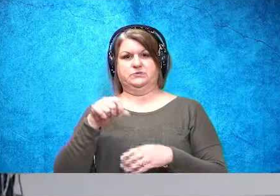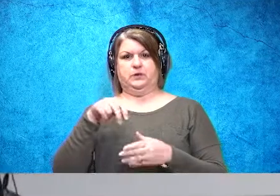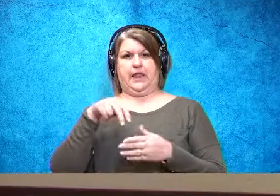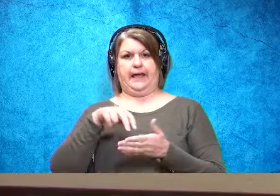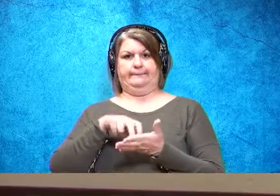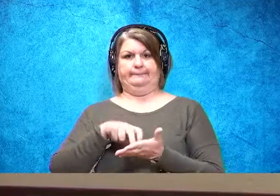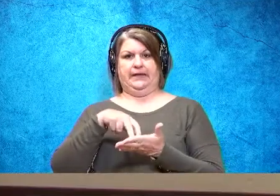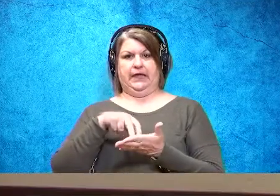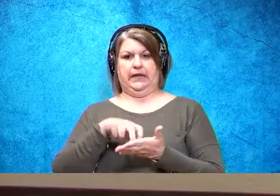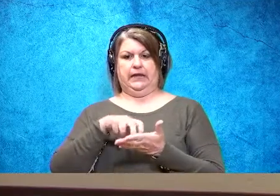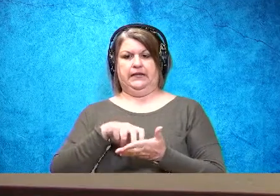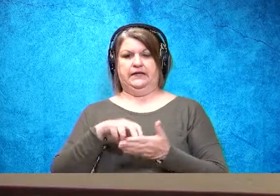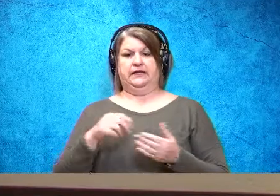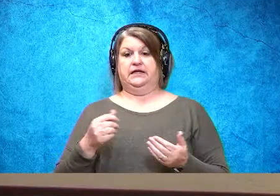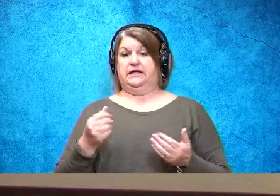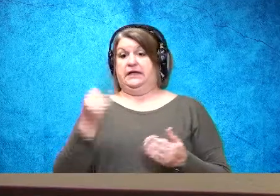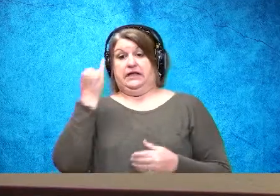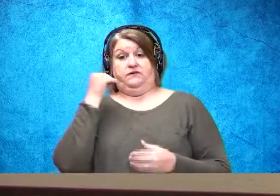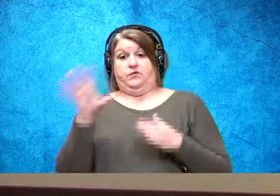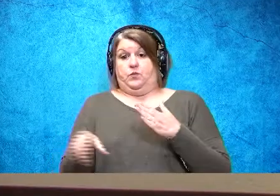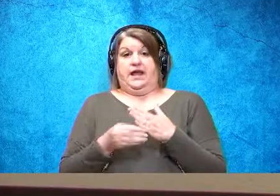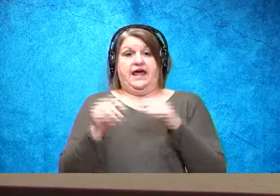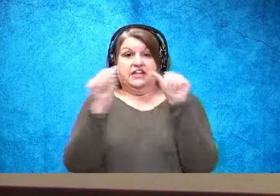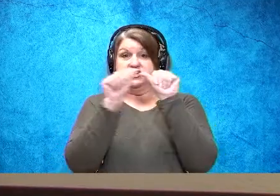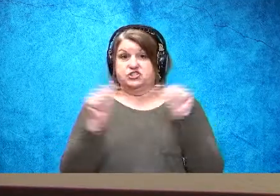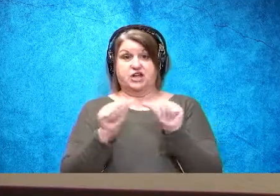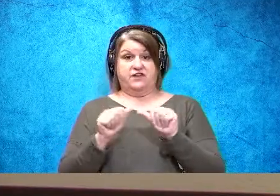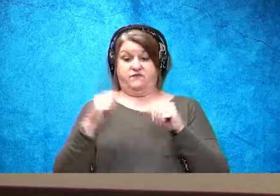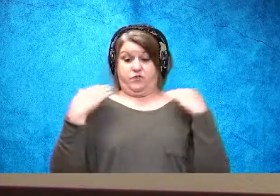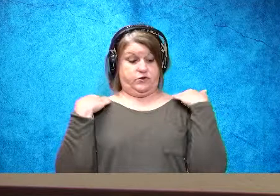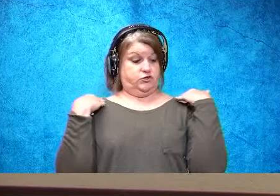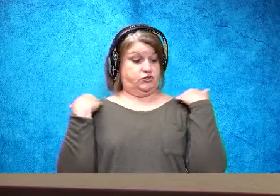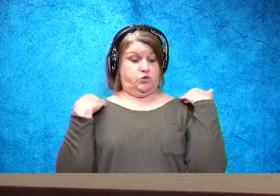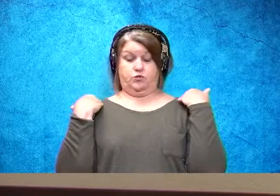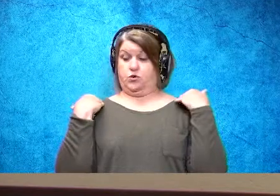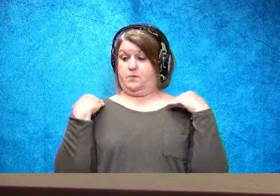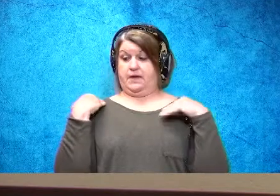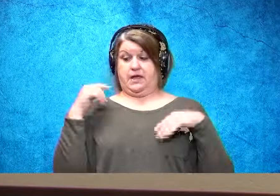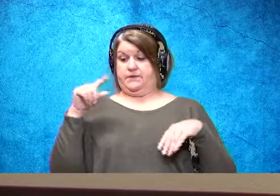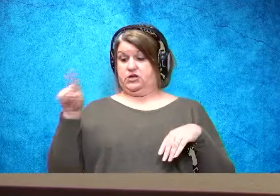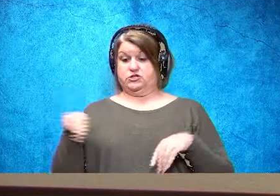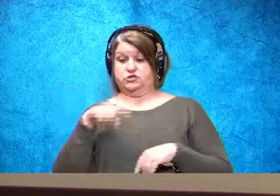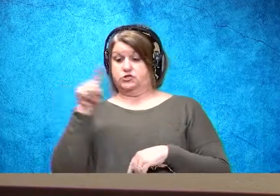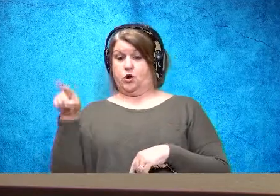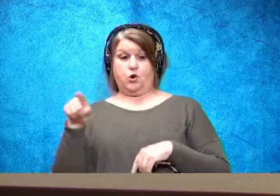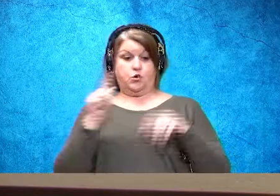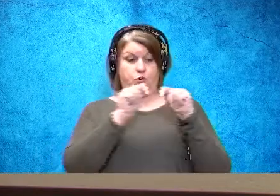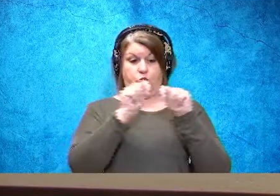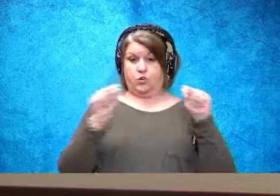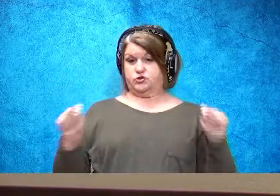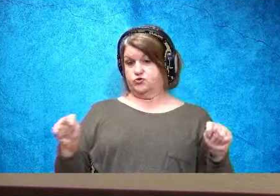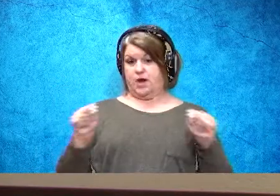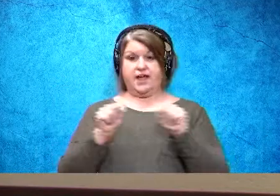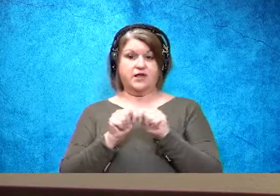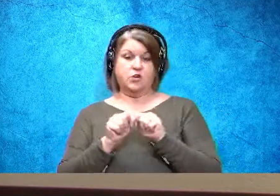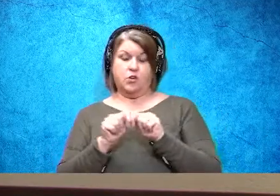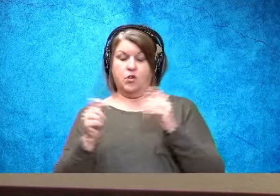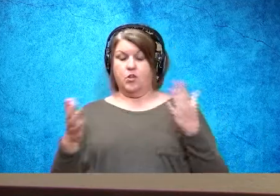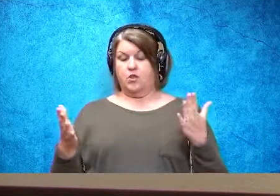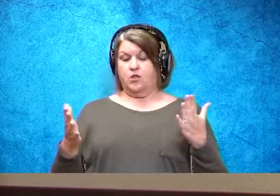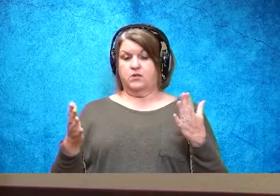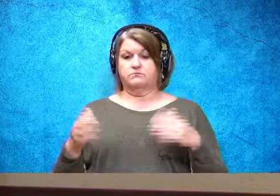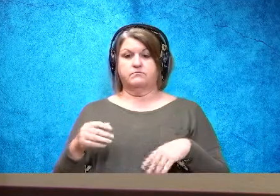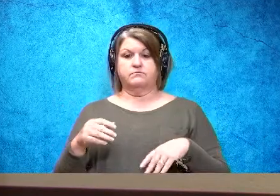shape for his shoulder? A circle, a triangle, a